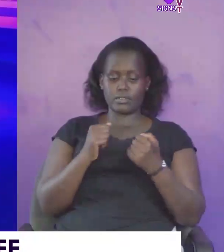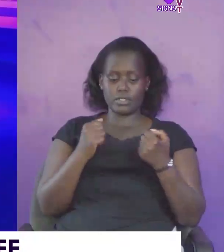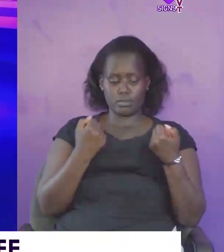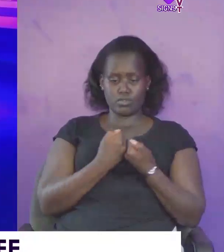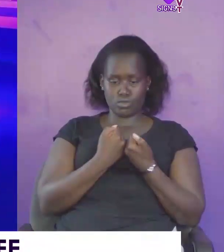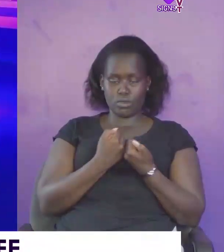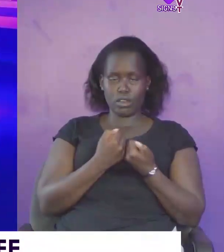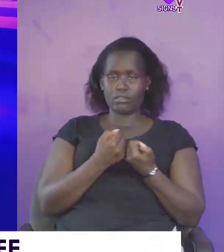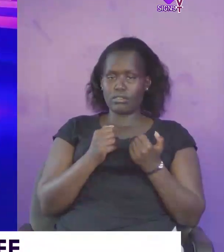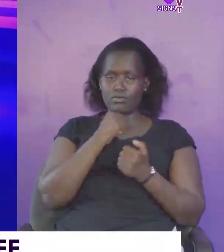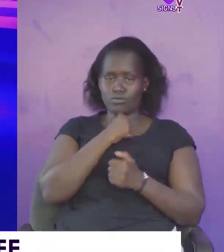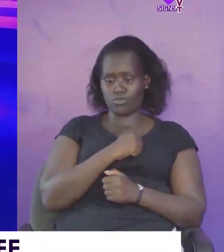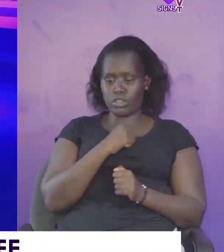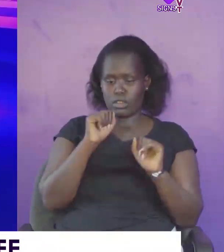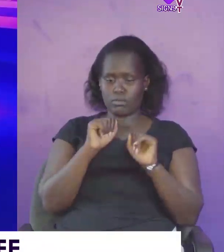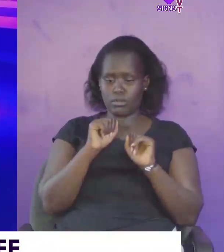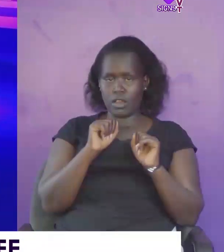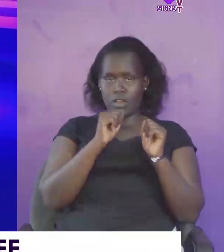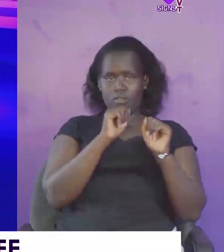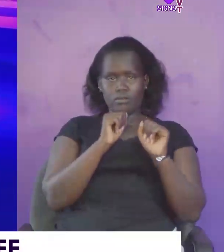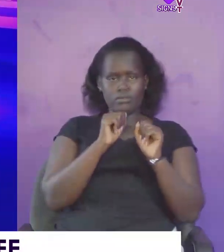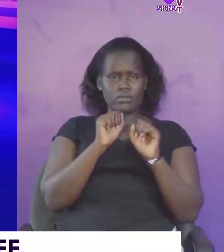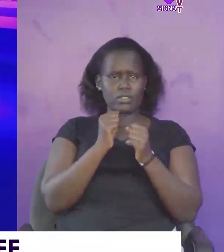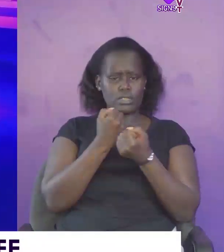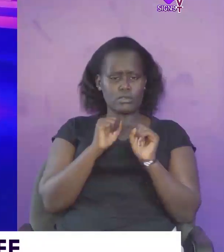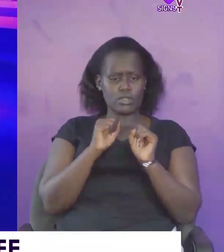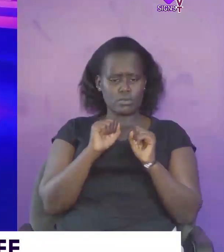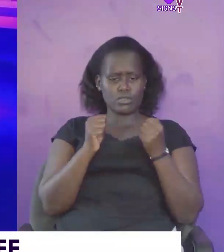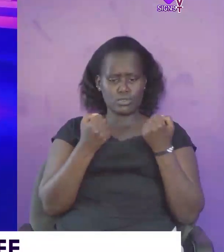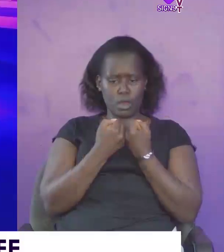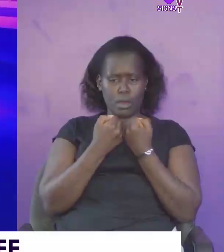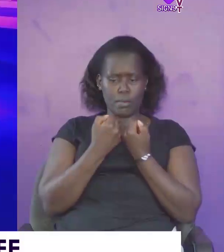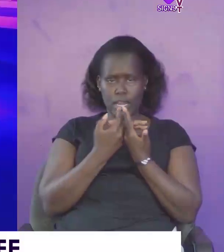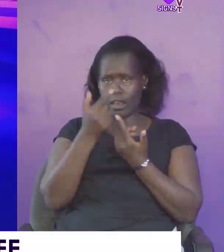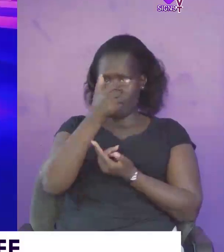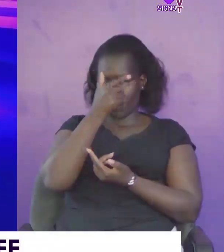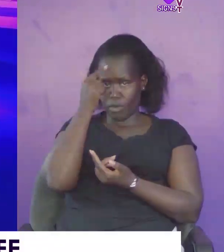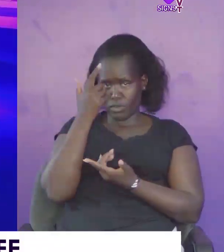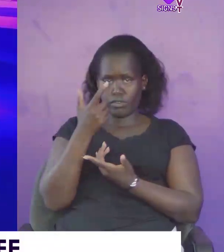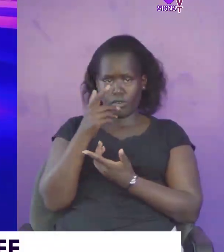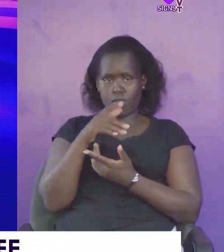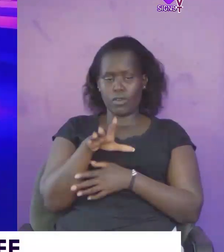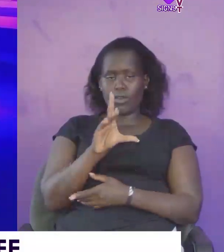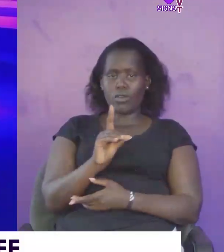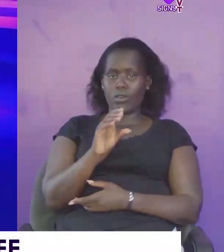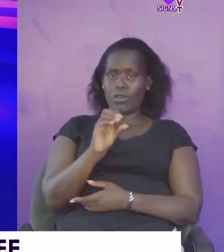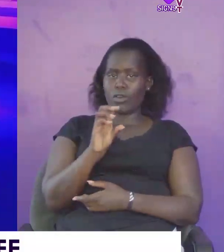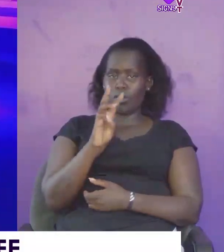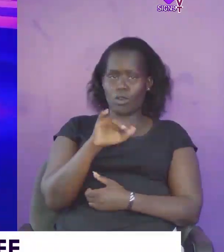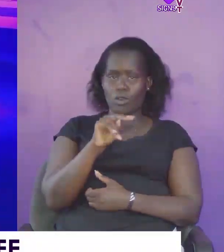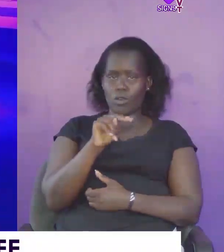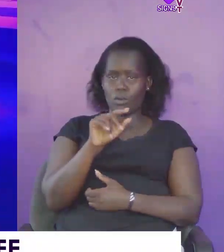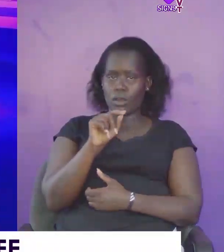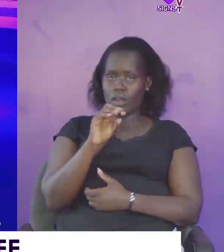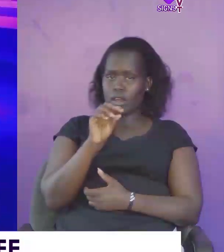liberation of society cannot happen when the women are still held under the yoke of patriarchy or domination. Yeah, That